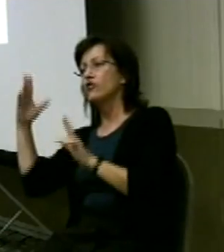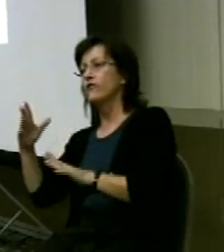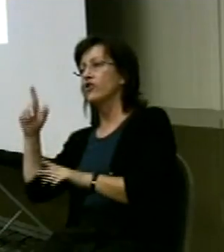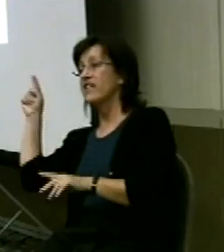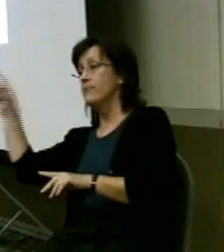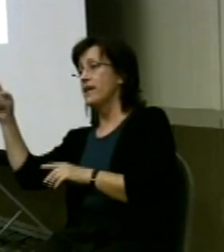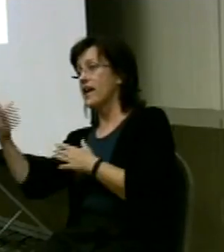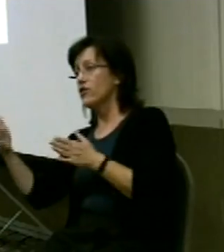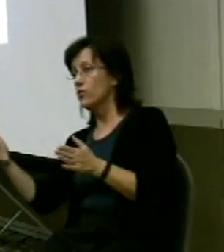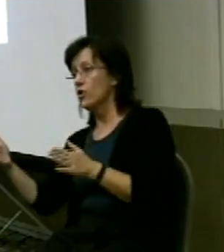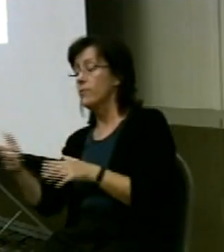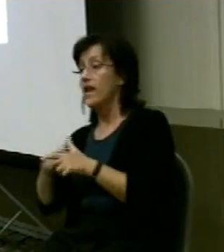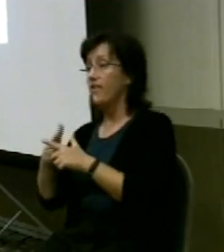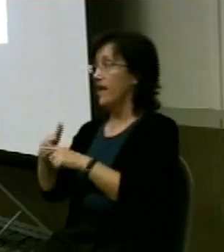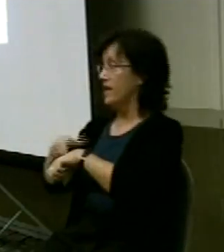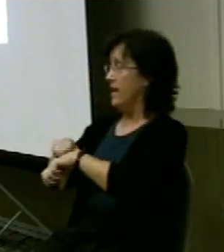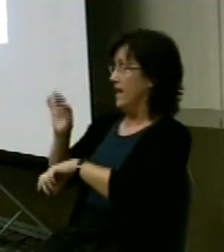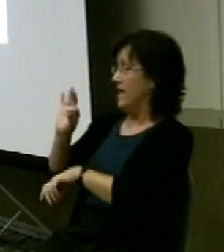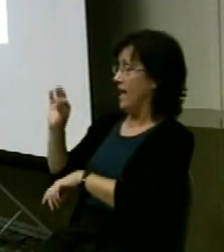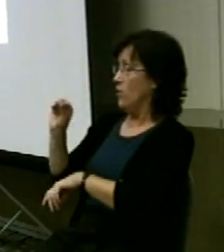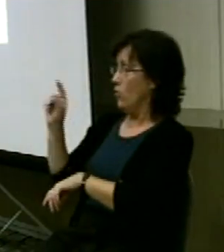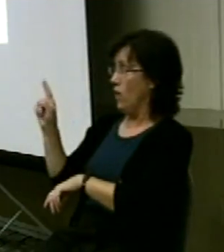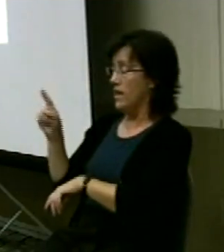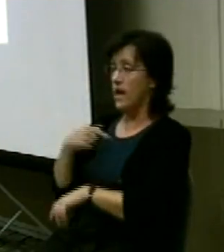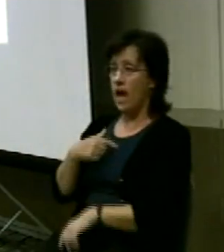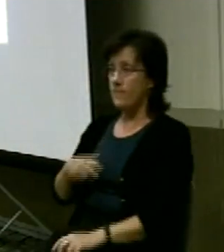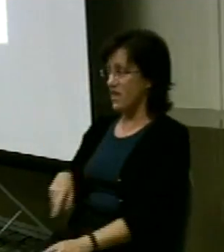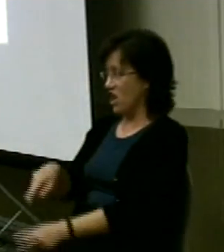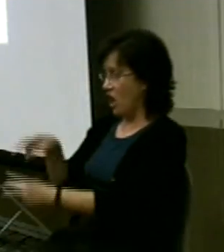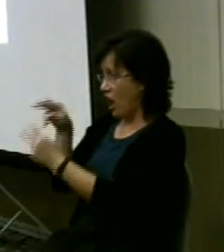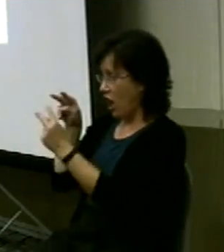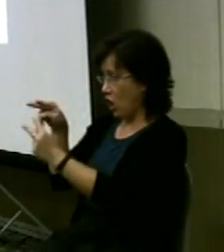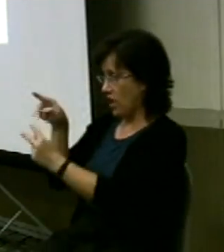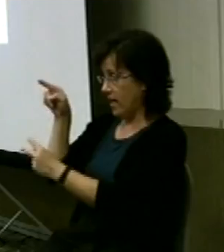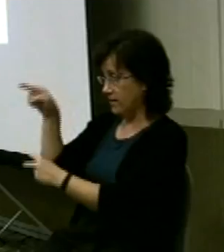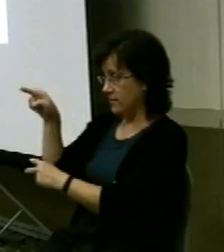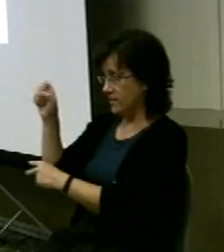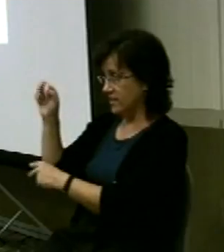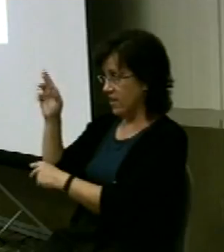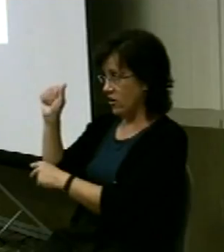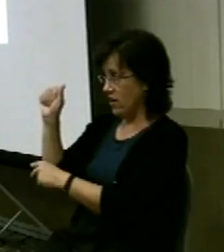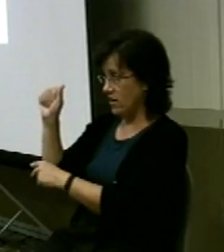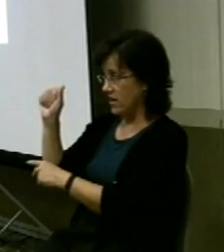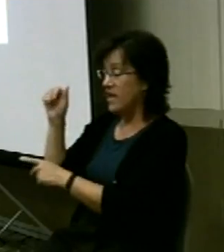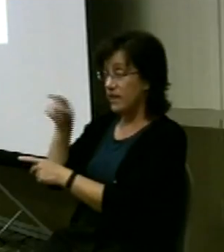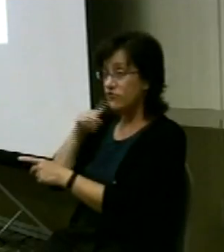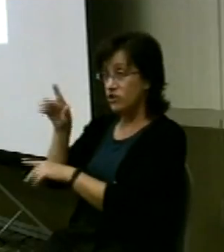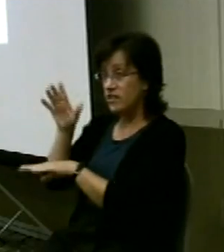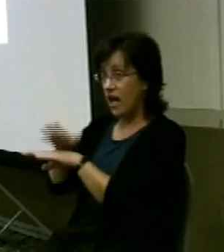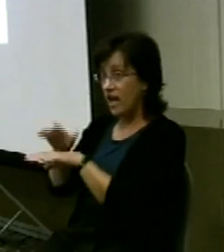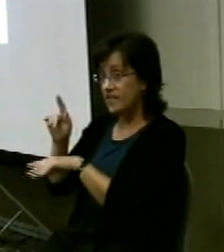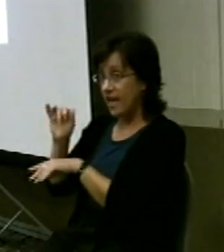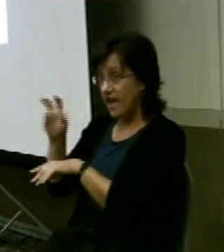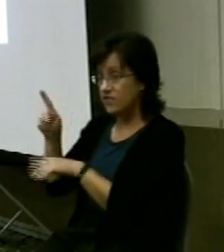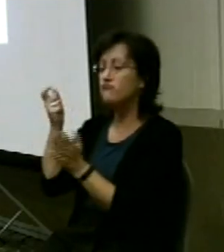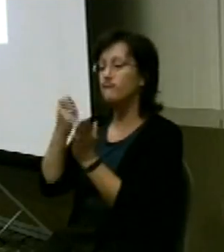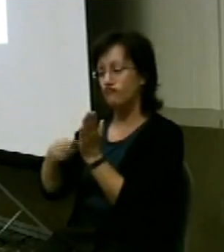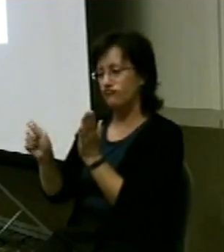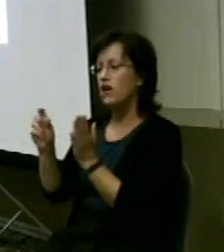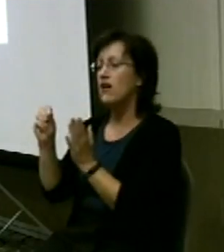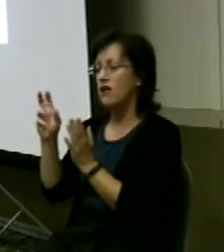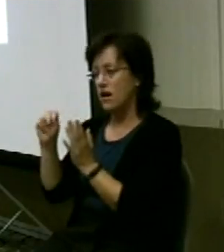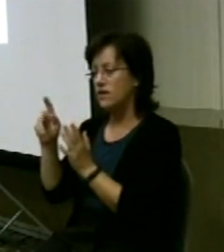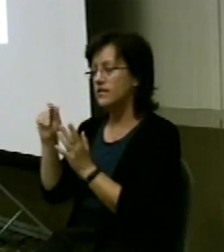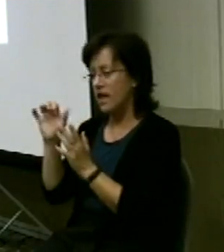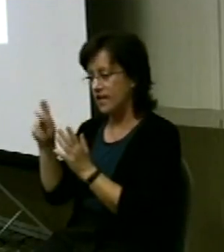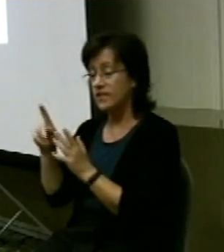at 9:01 I'm going to look at Sarah, and if Sarah is on task, she gets a check for on task, and if she's off task,